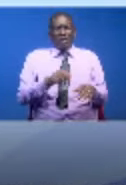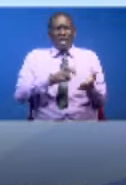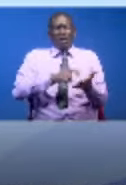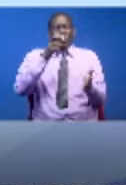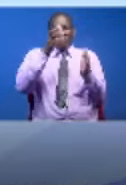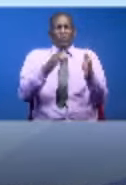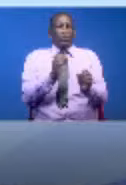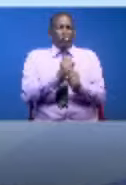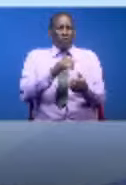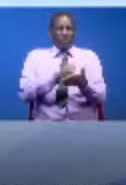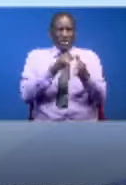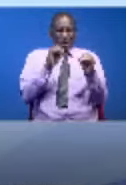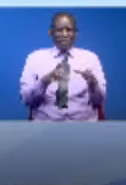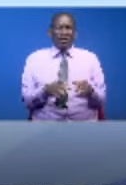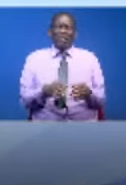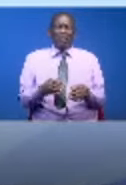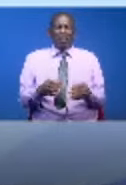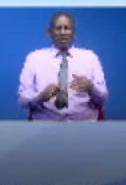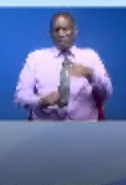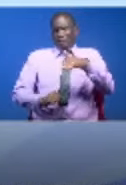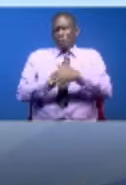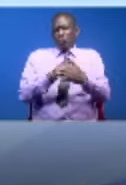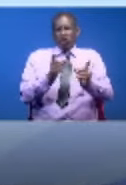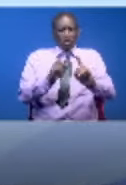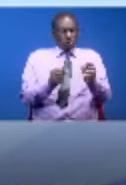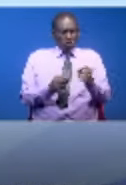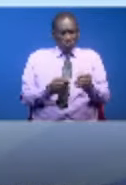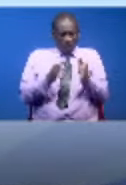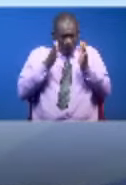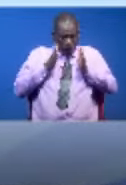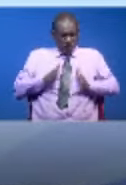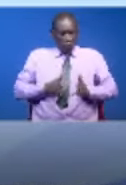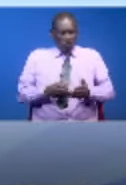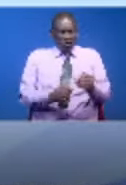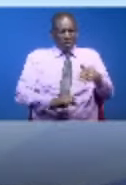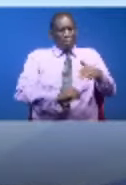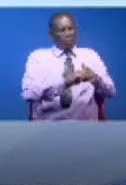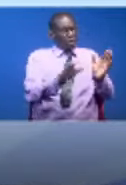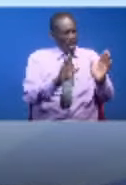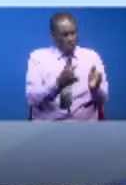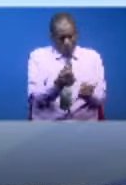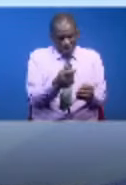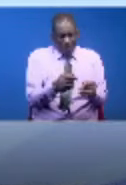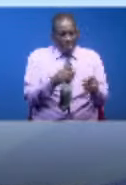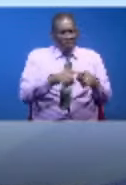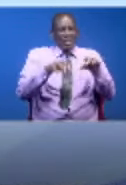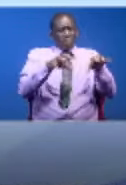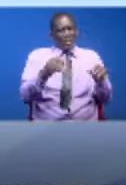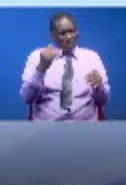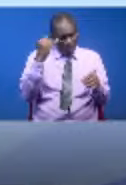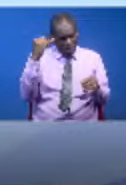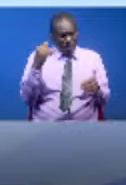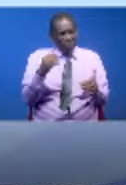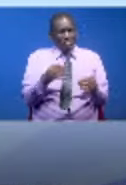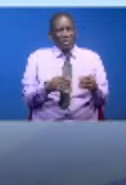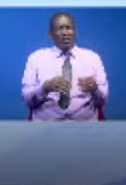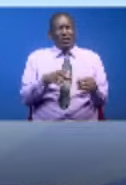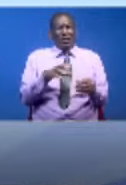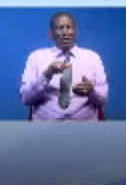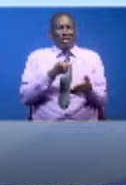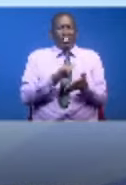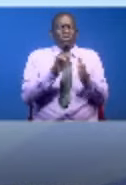So yes, the incentives are not coming by way of fiscal incentives, but are coming by way of market incentives, in that you run the risk